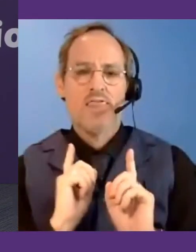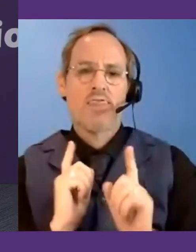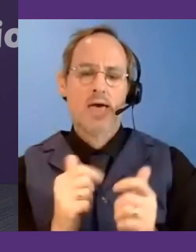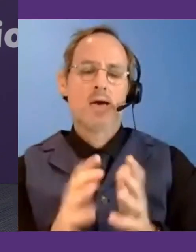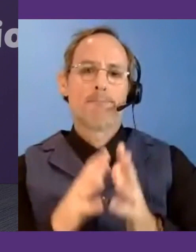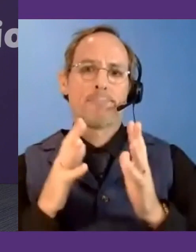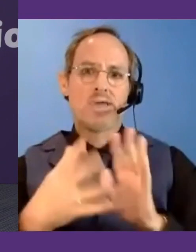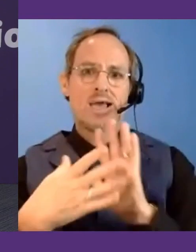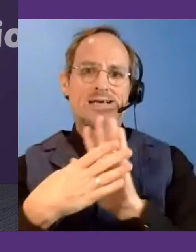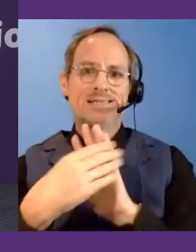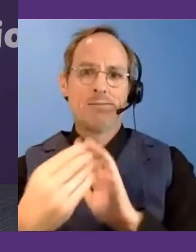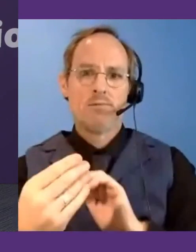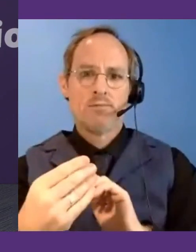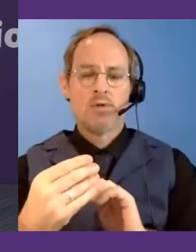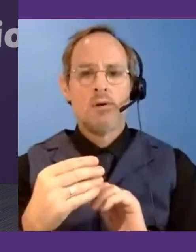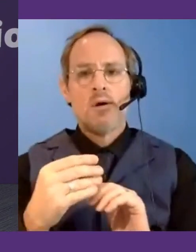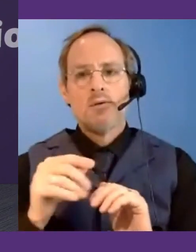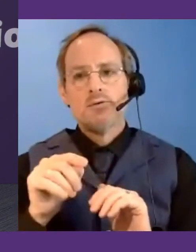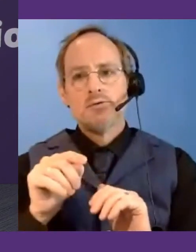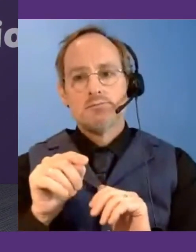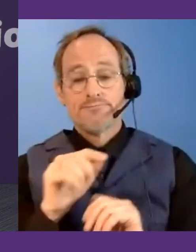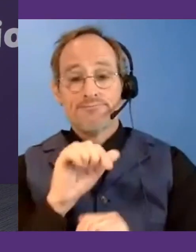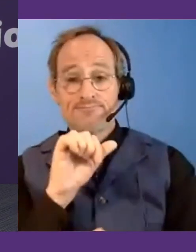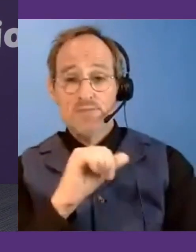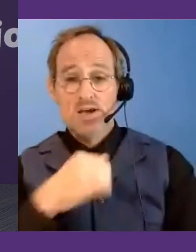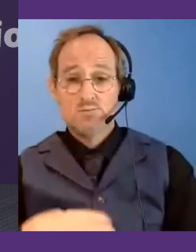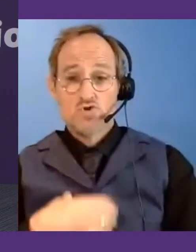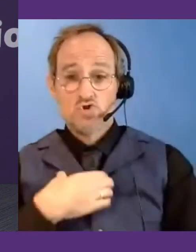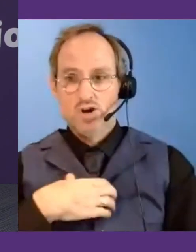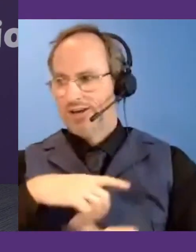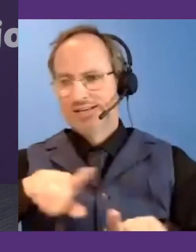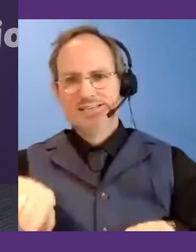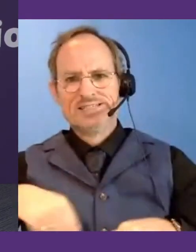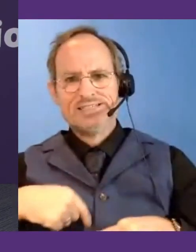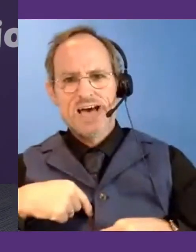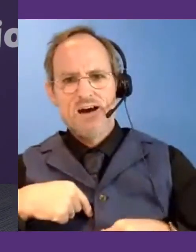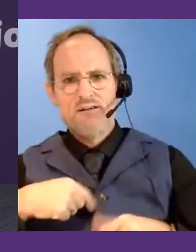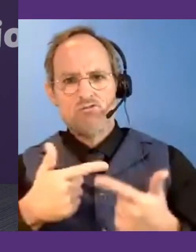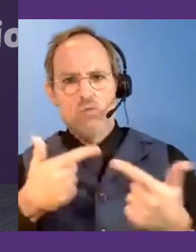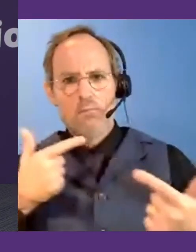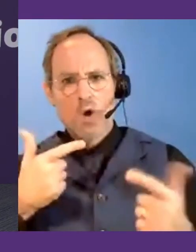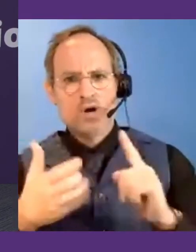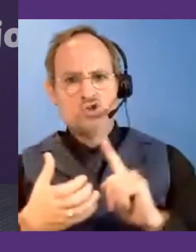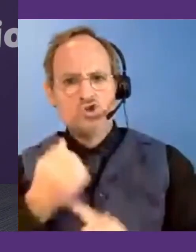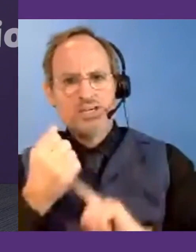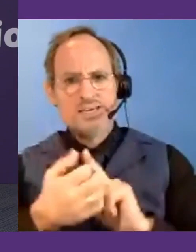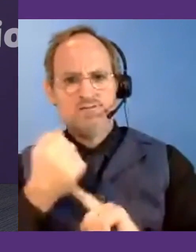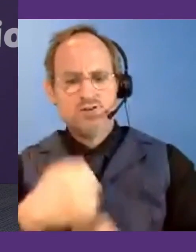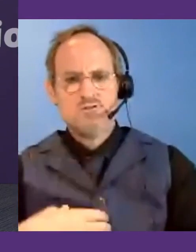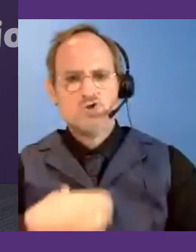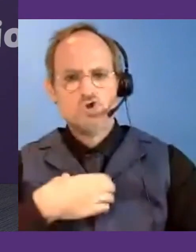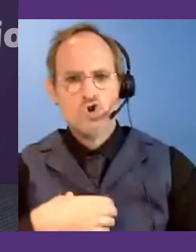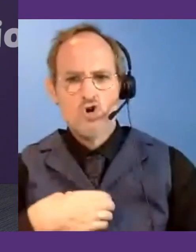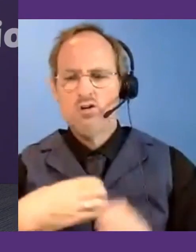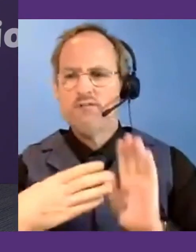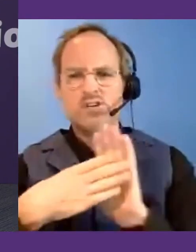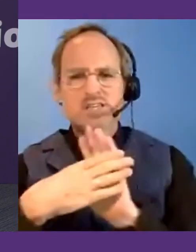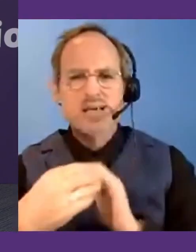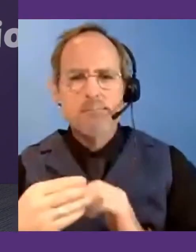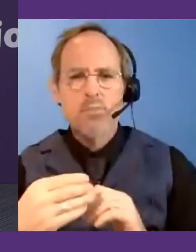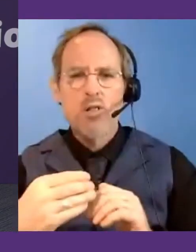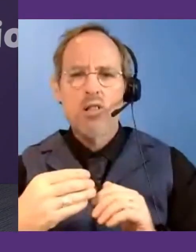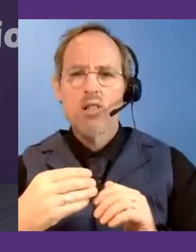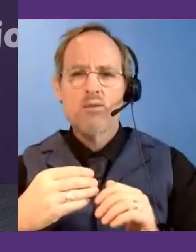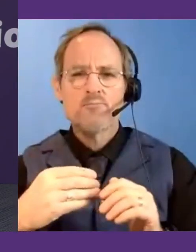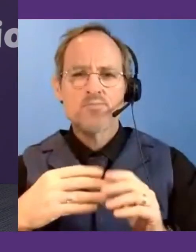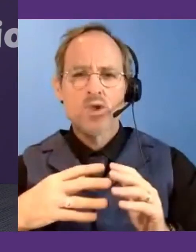we surprised ourselves with what we were able to achieve remotely. There was support offered through Windows. There was people walking around